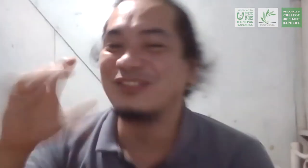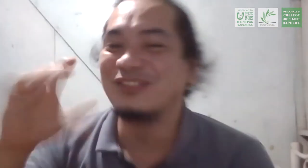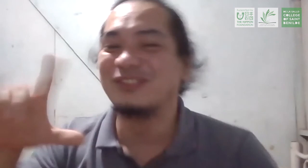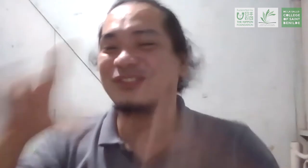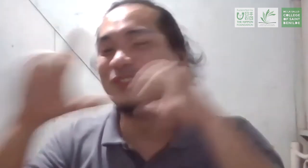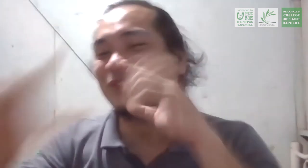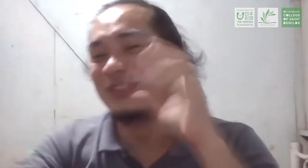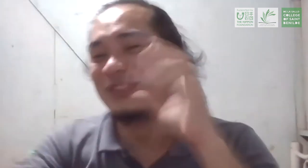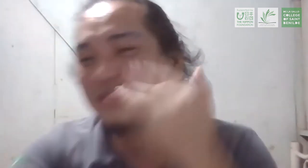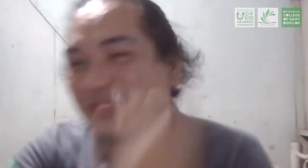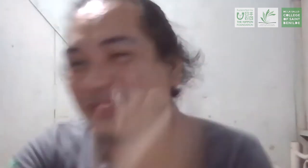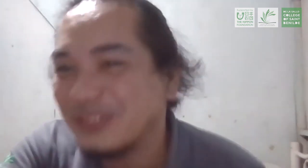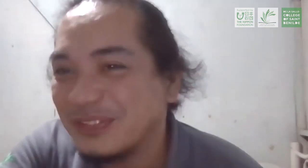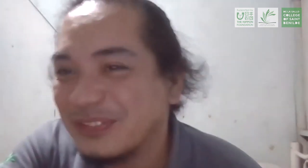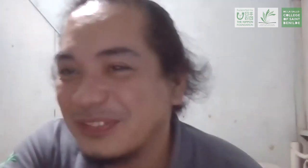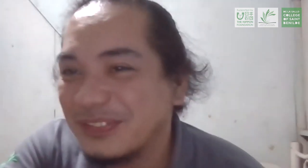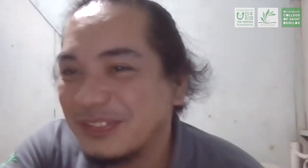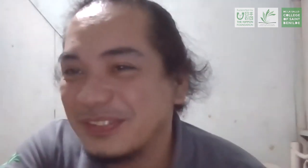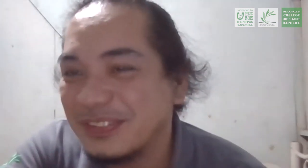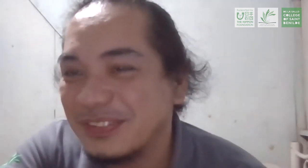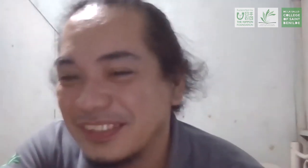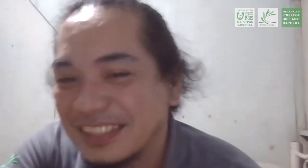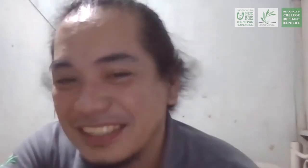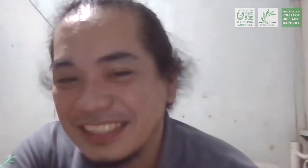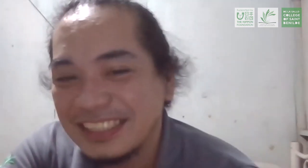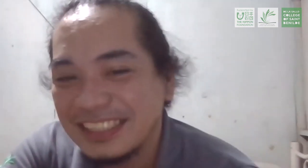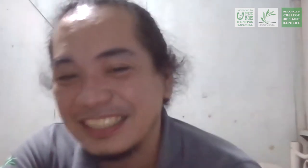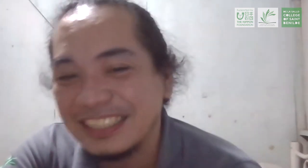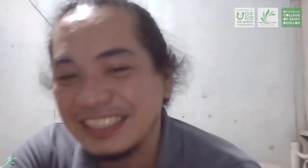Sorry, Peeves was describing his nature calls and